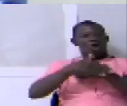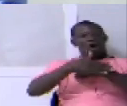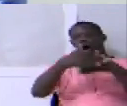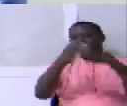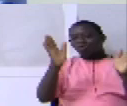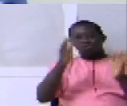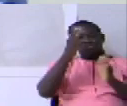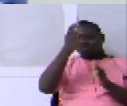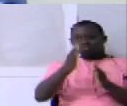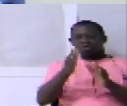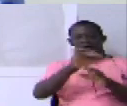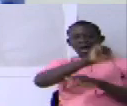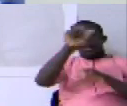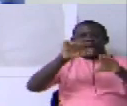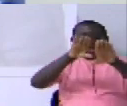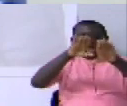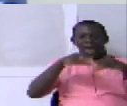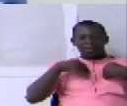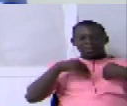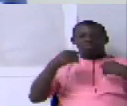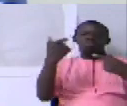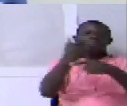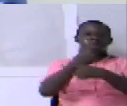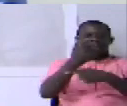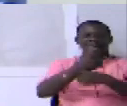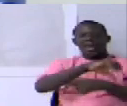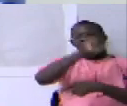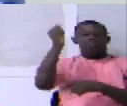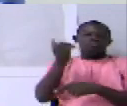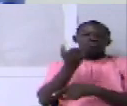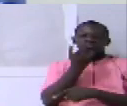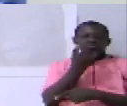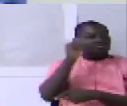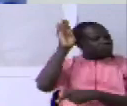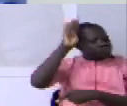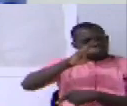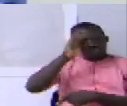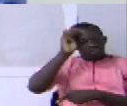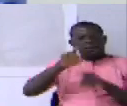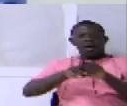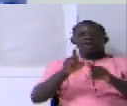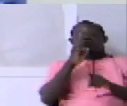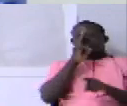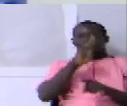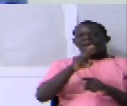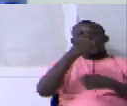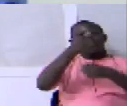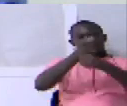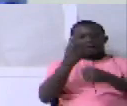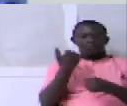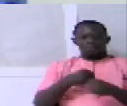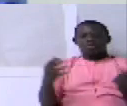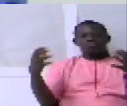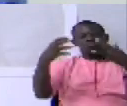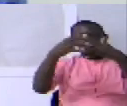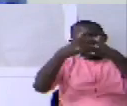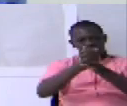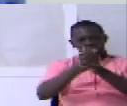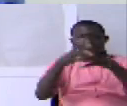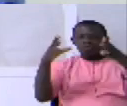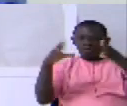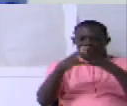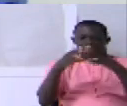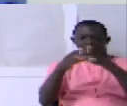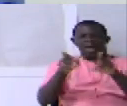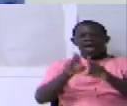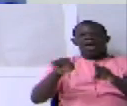their mistakes, apologize for them, and we seek to reconcile them. That is,